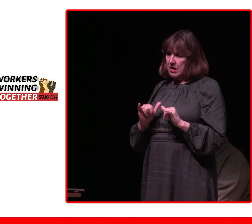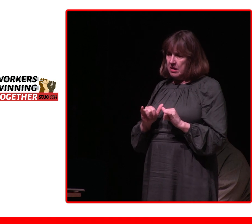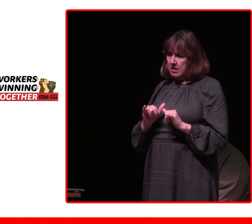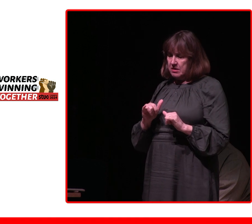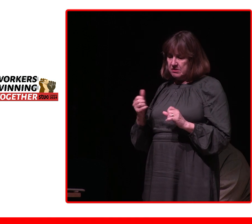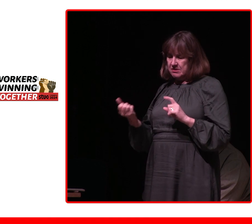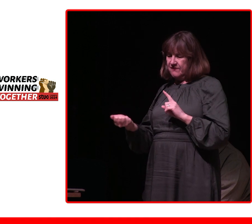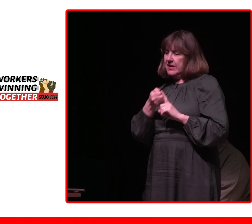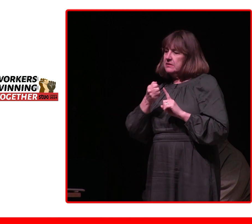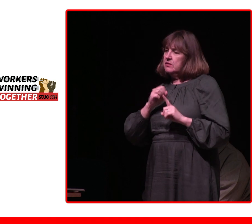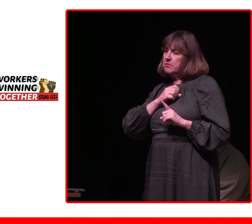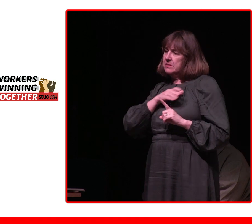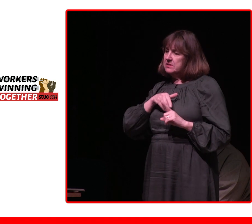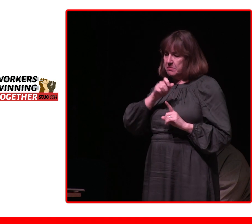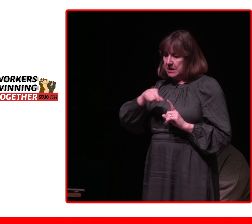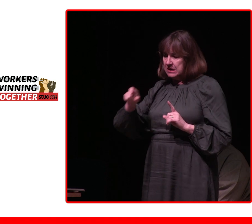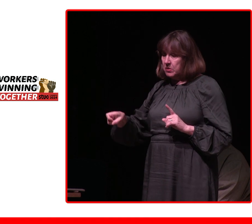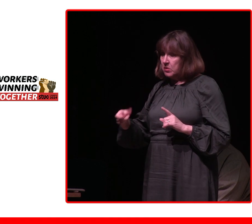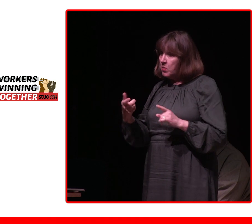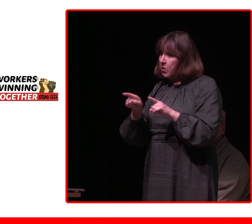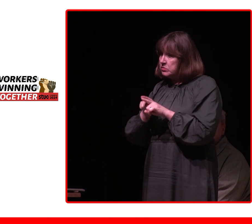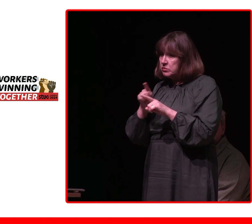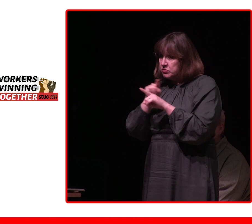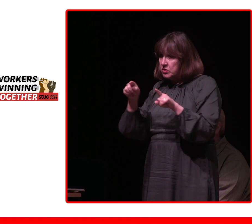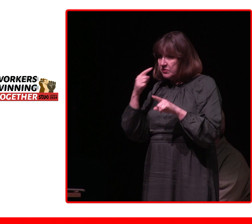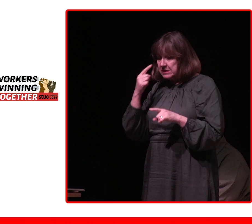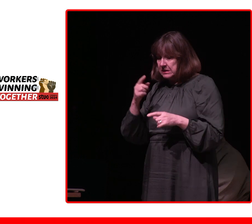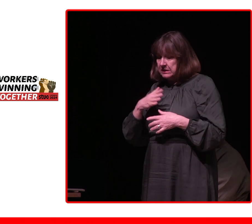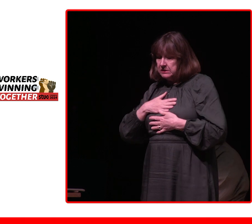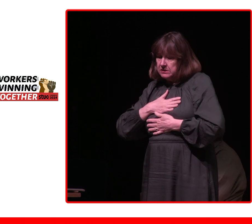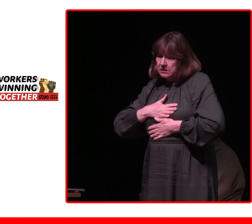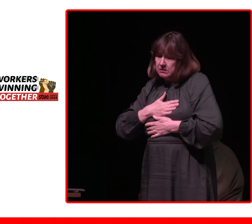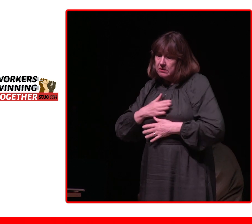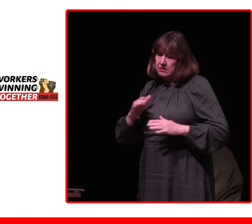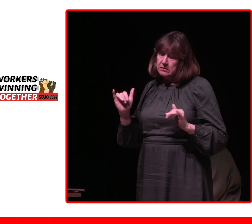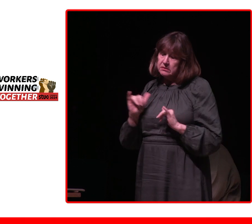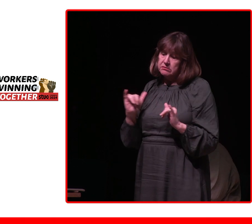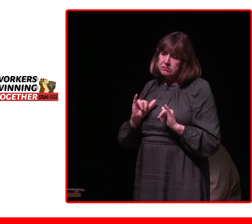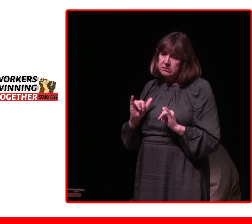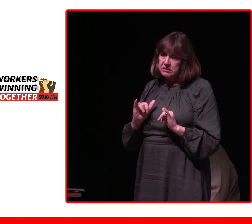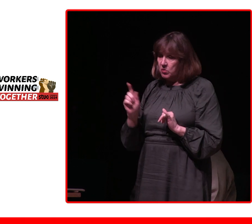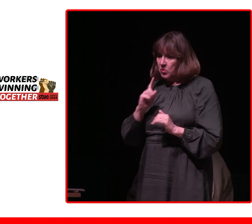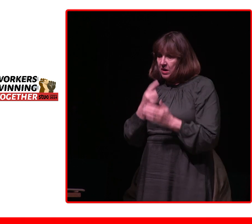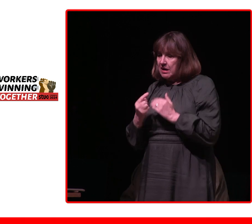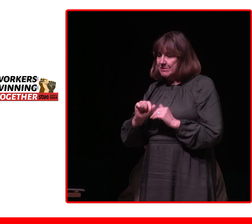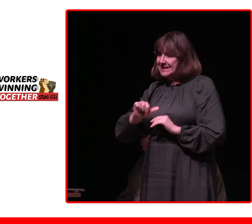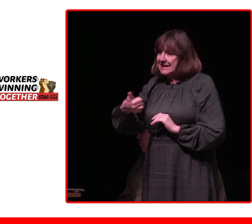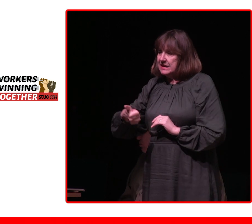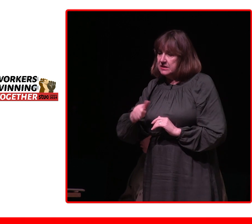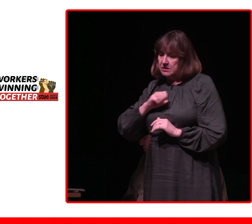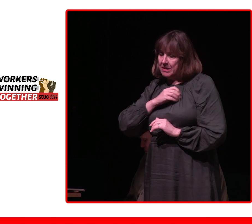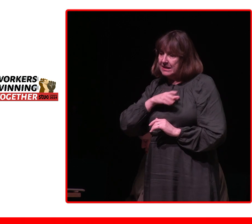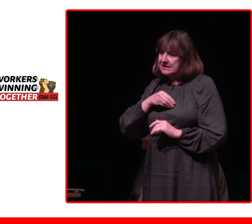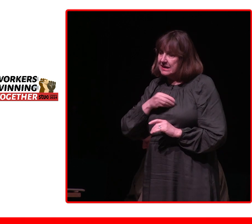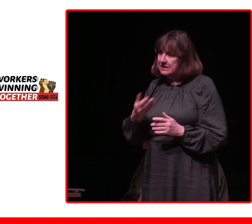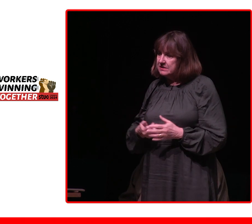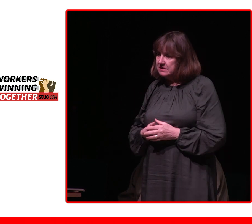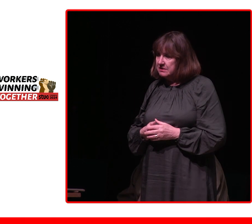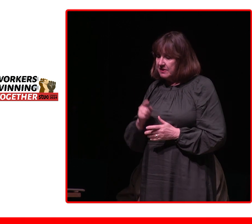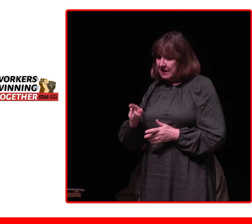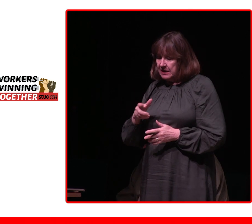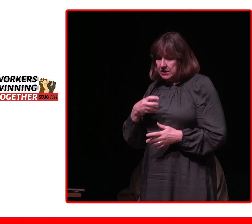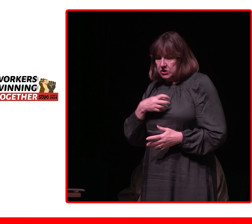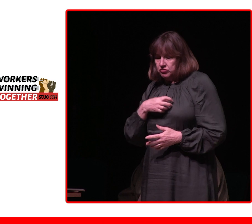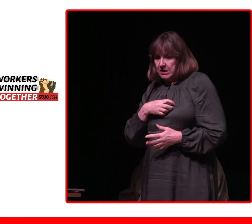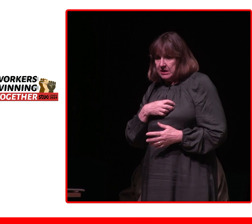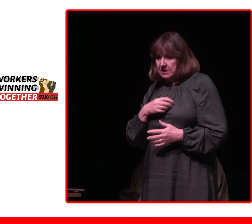people. As many have, I've watched these scenes with distress, despair and dread as to what comes next for Palestine. That dread led to a